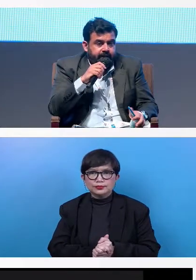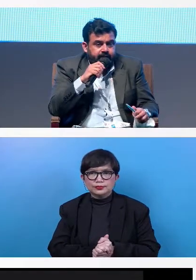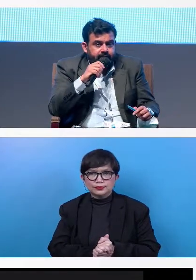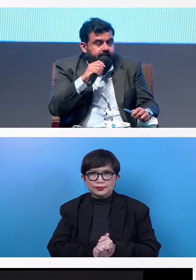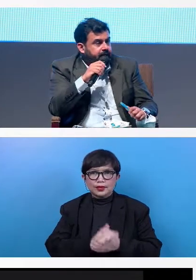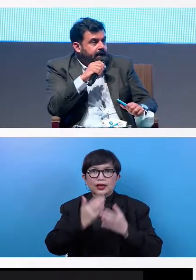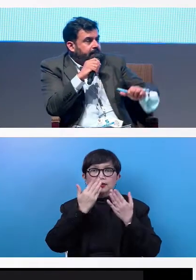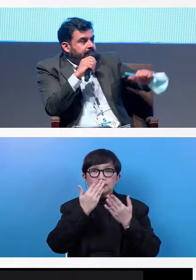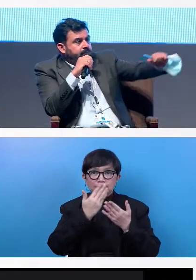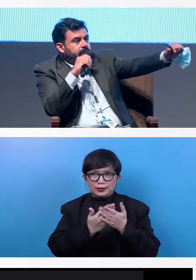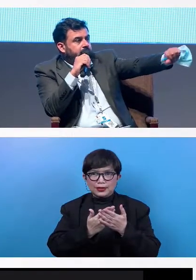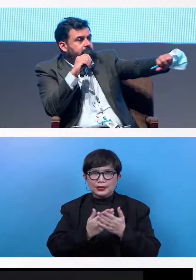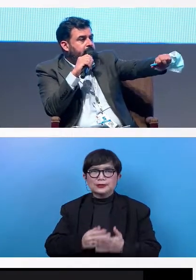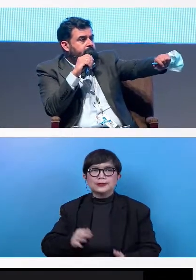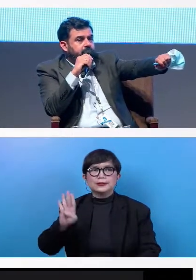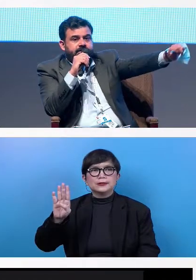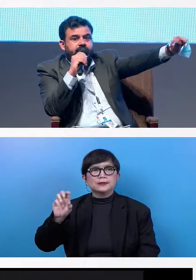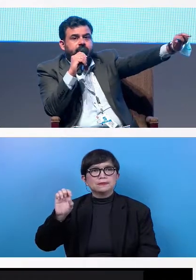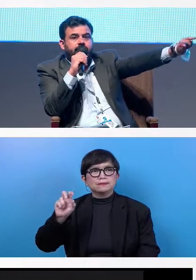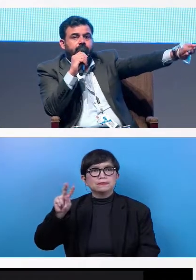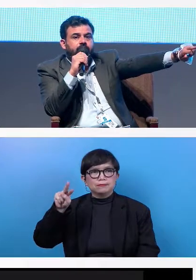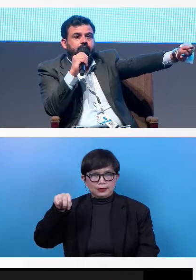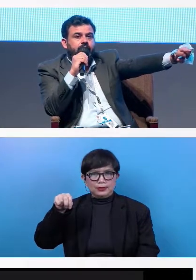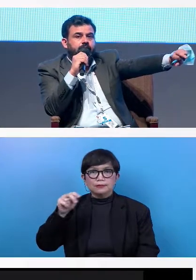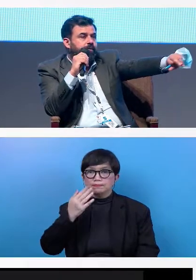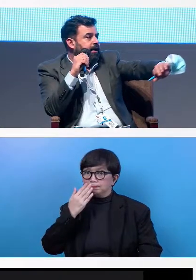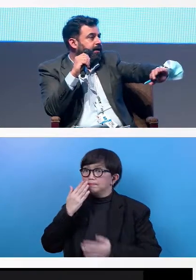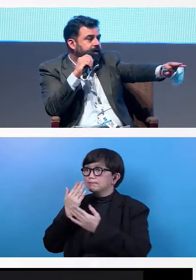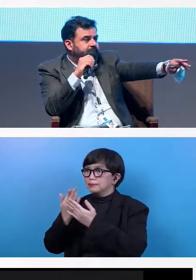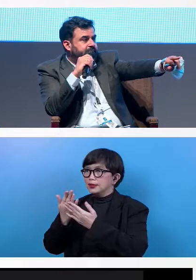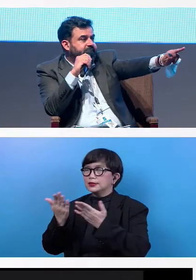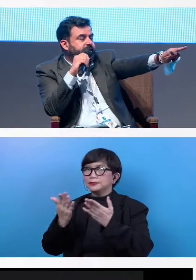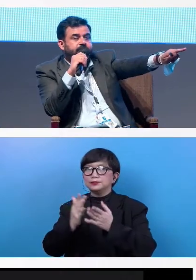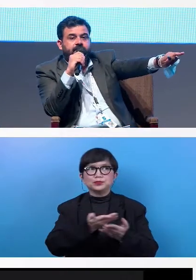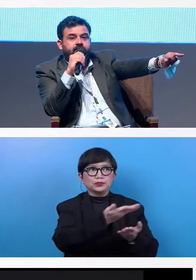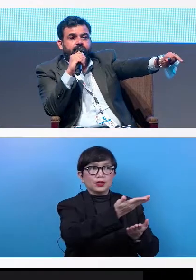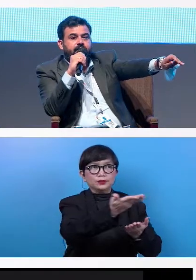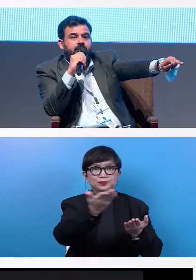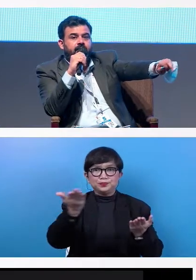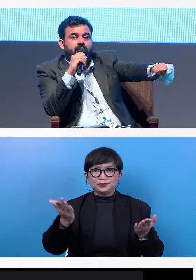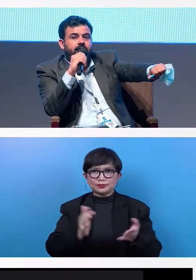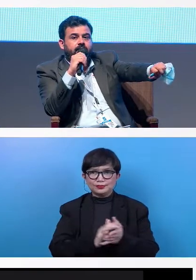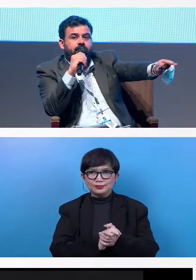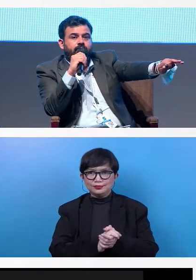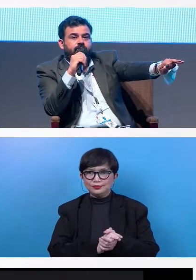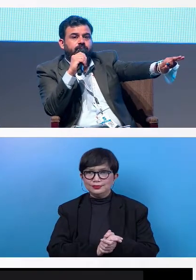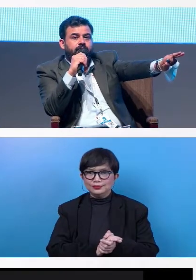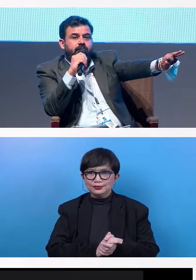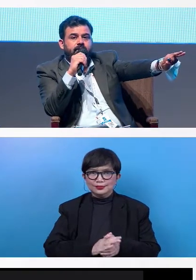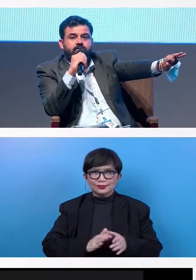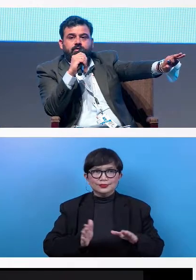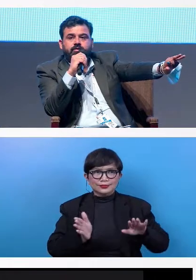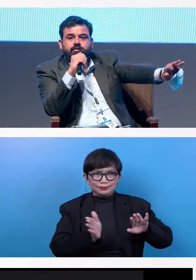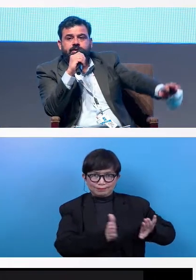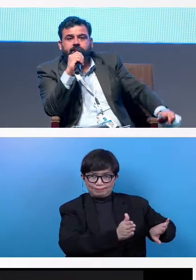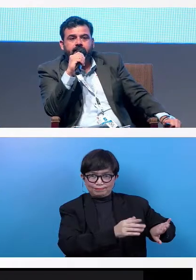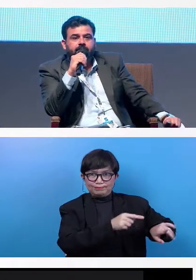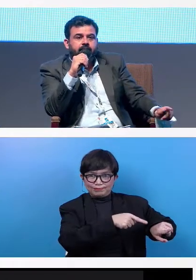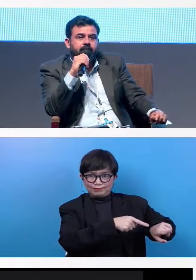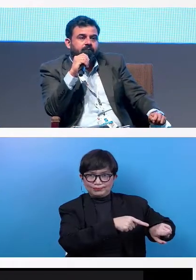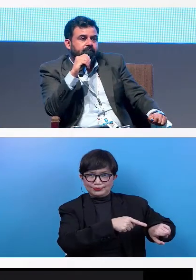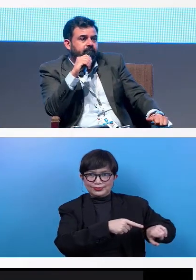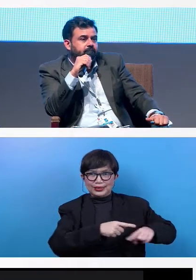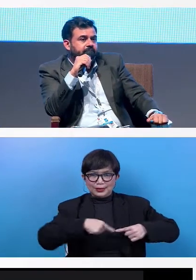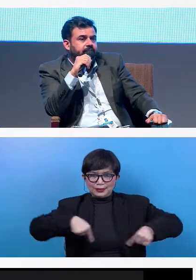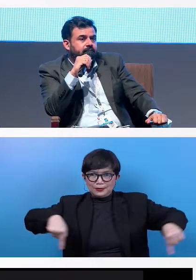Thank you, Ben. Thanks for that. There's a gentleman on my left and extreme right of the room. Could somebody